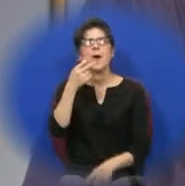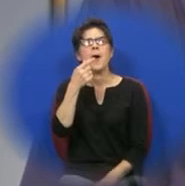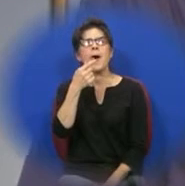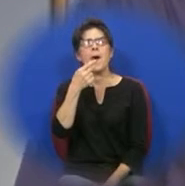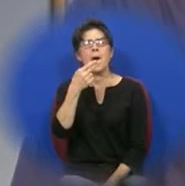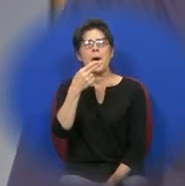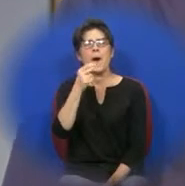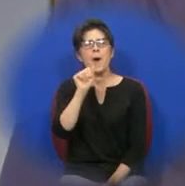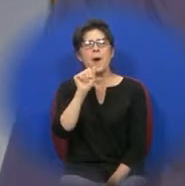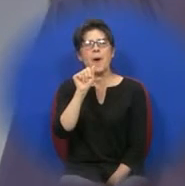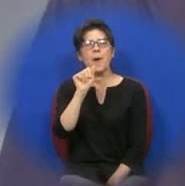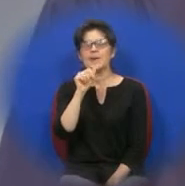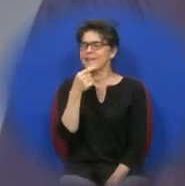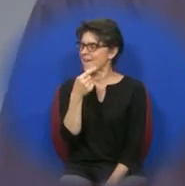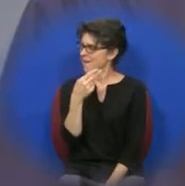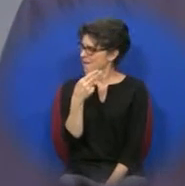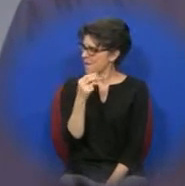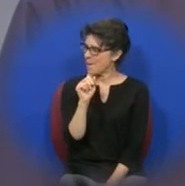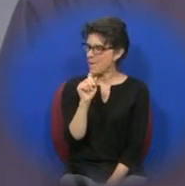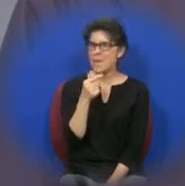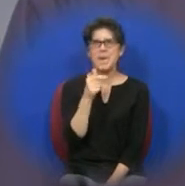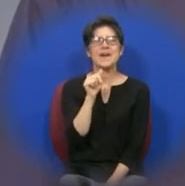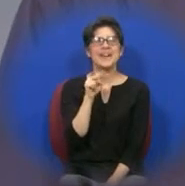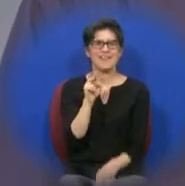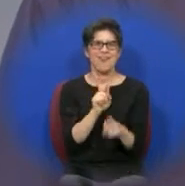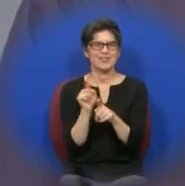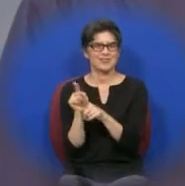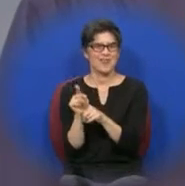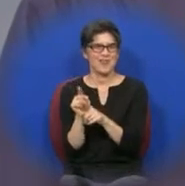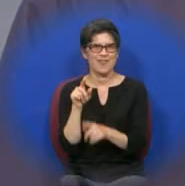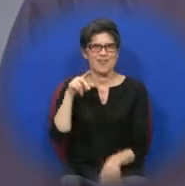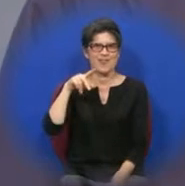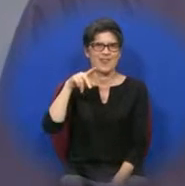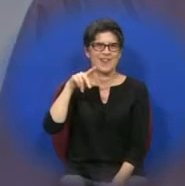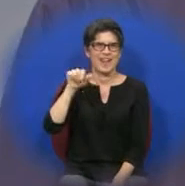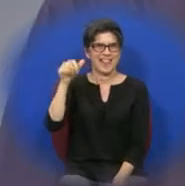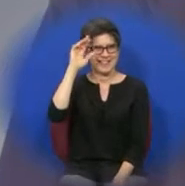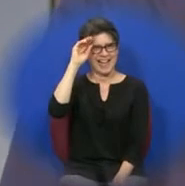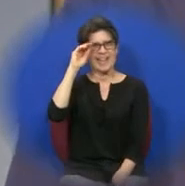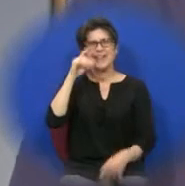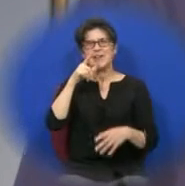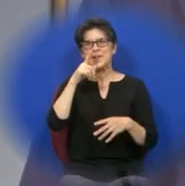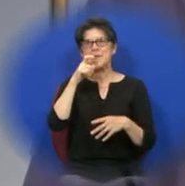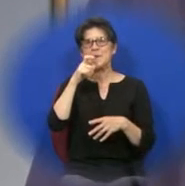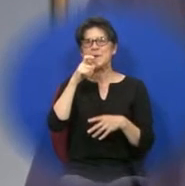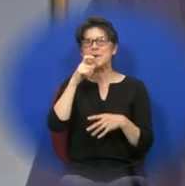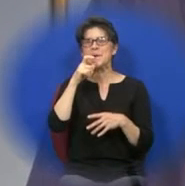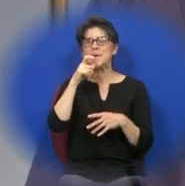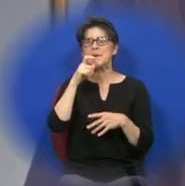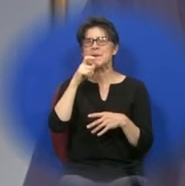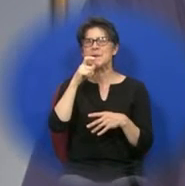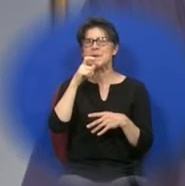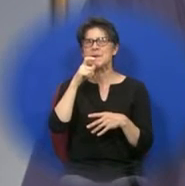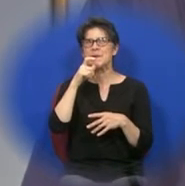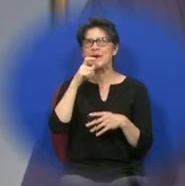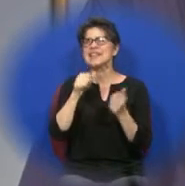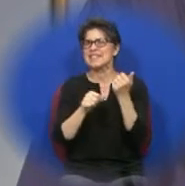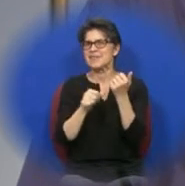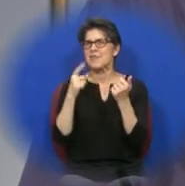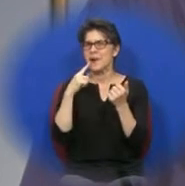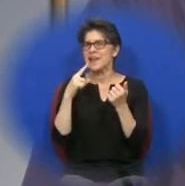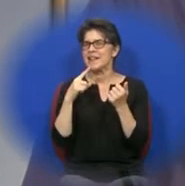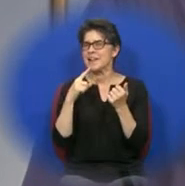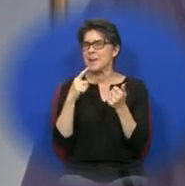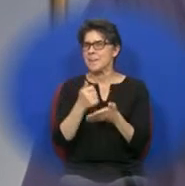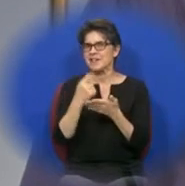in Monroe. I also am the coordinator of youth and young adult ministry for our parish and assistant to the Apostolate to